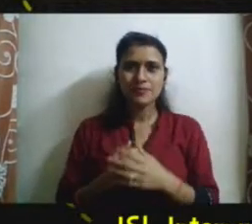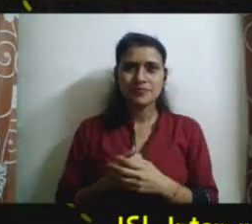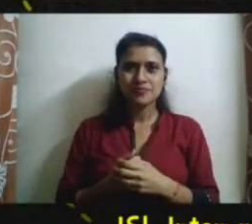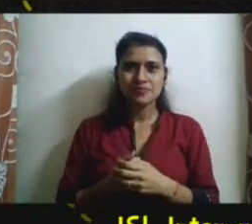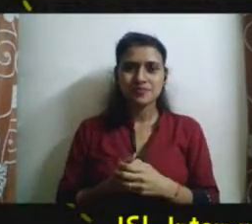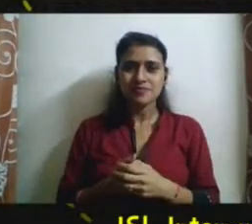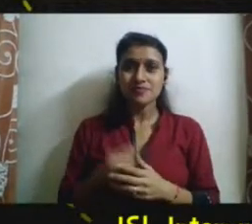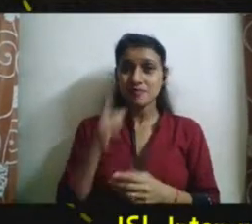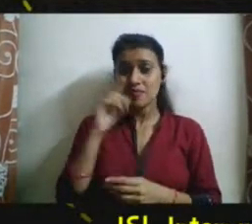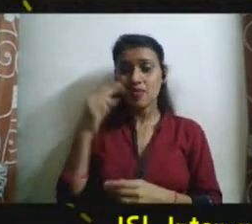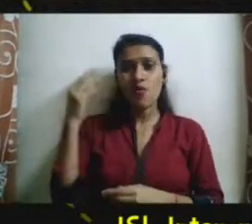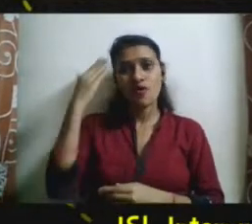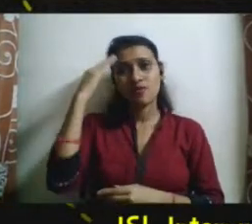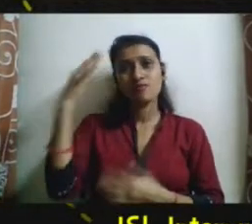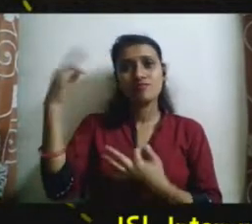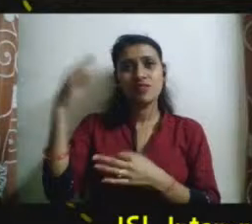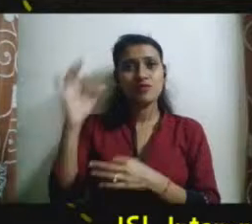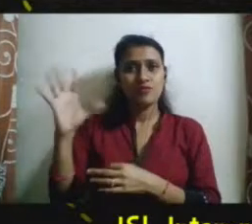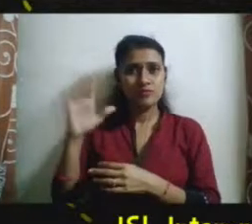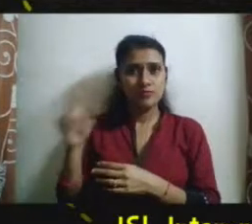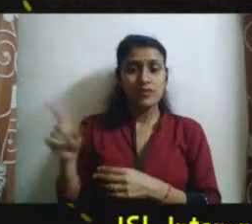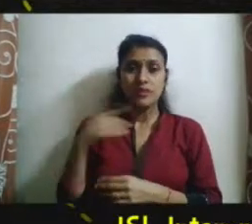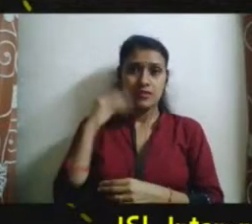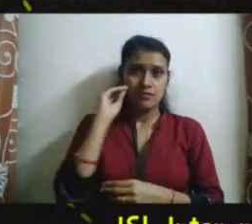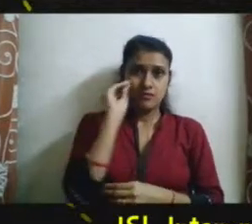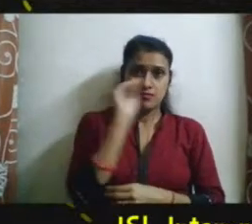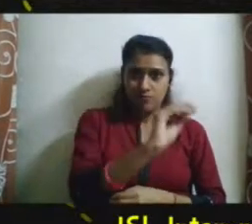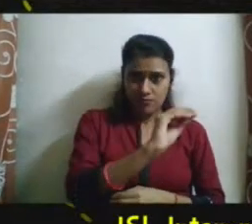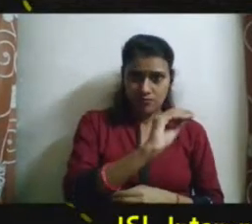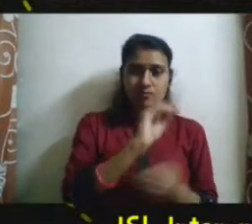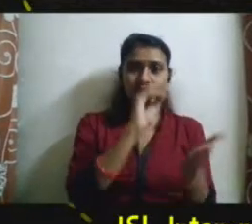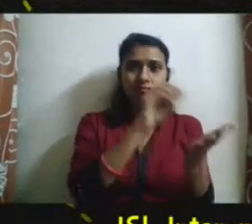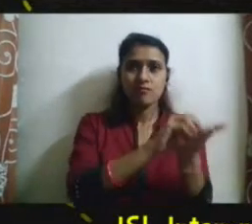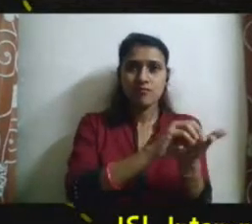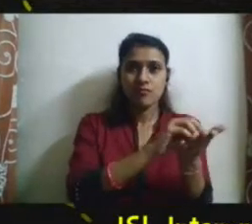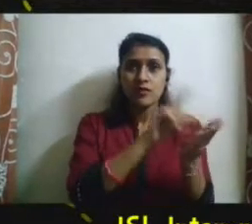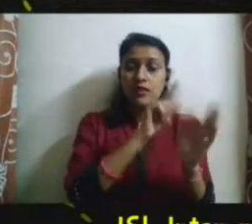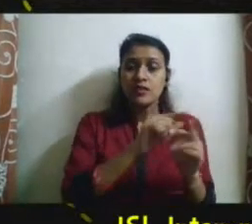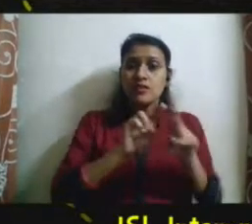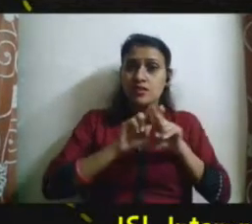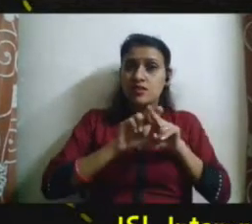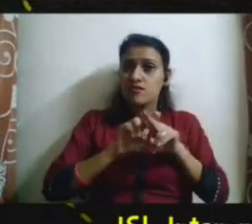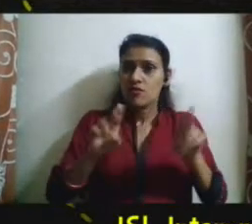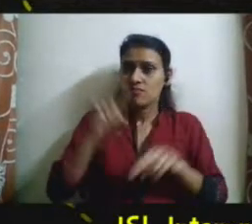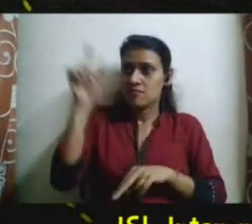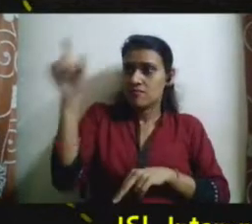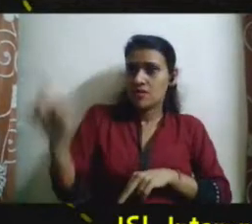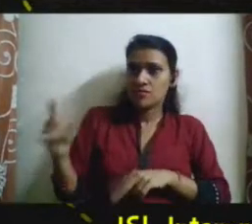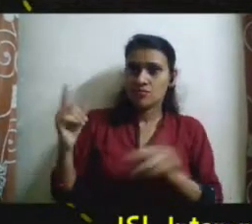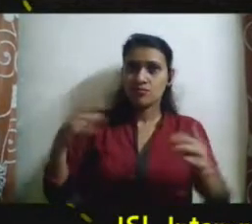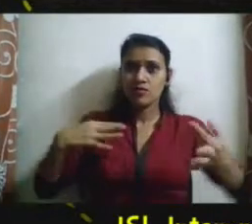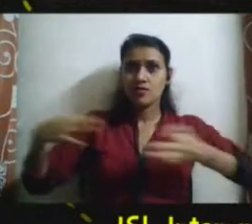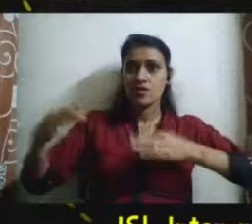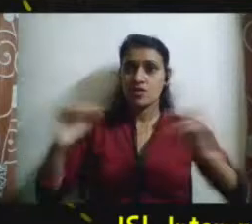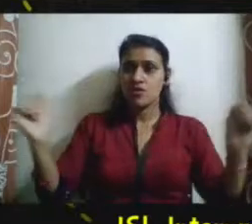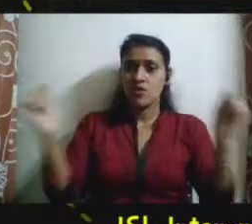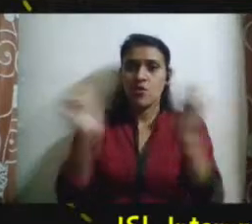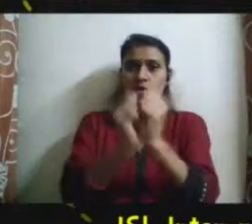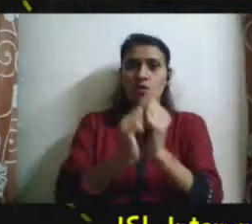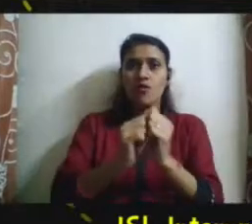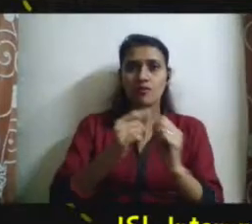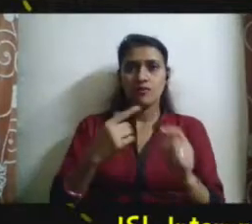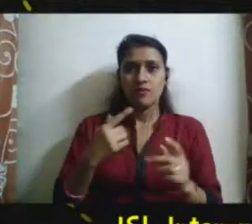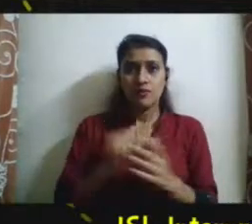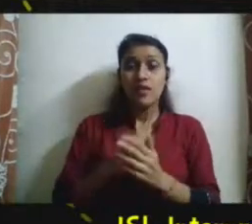dancer that, look, this is another very, very accomplished person you're going to dance for, and at